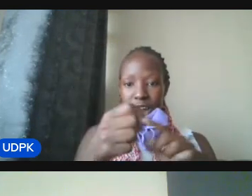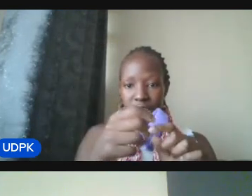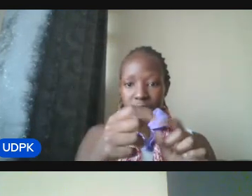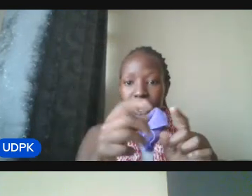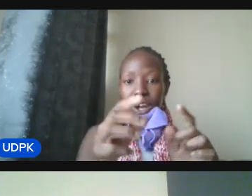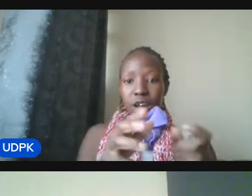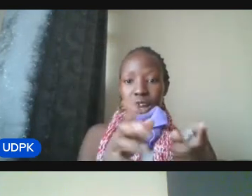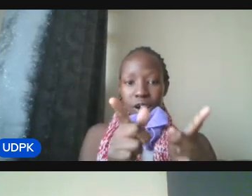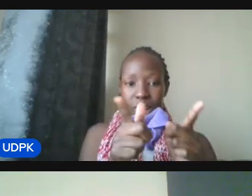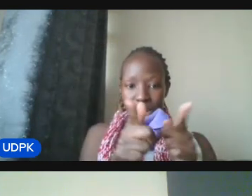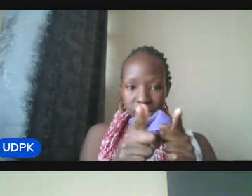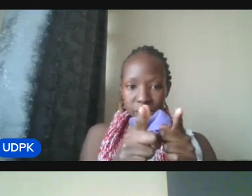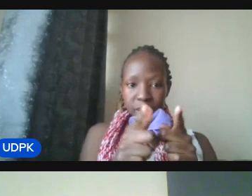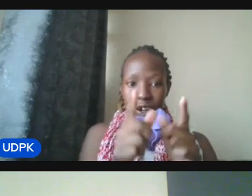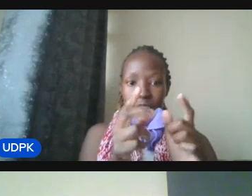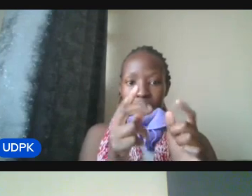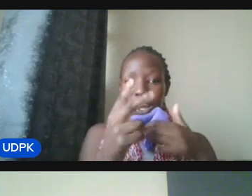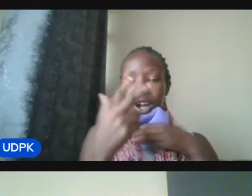bias